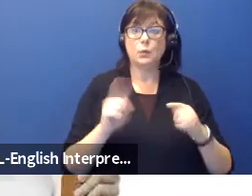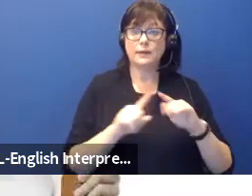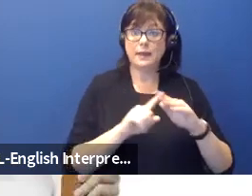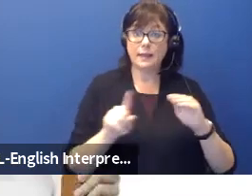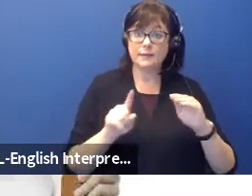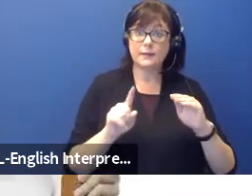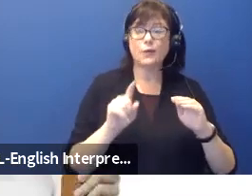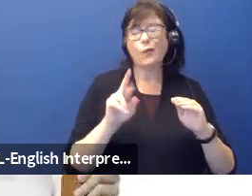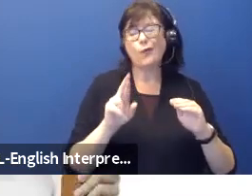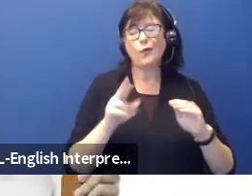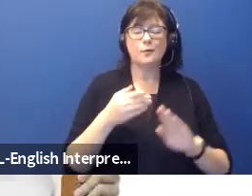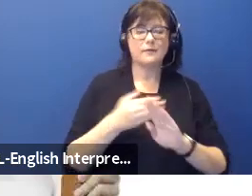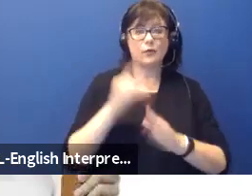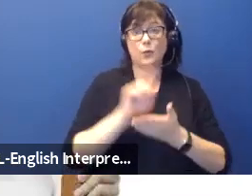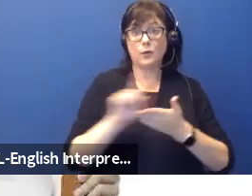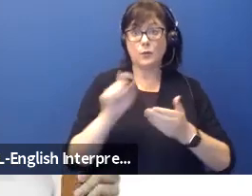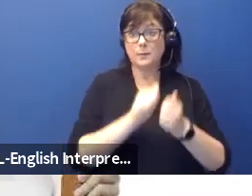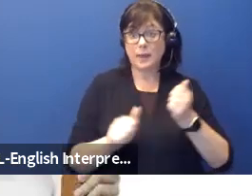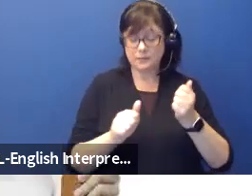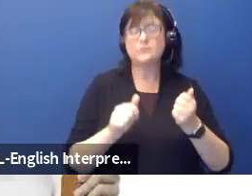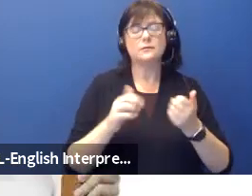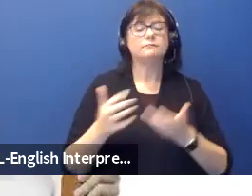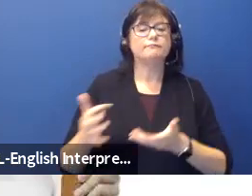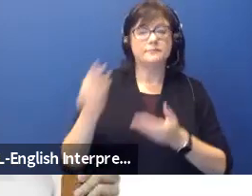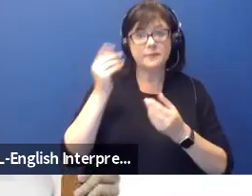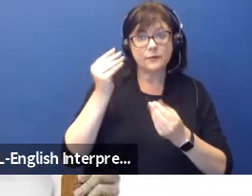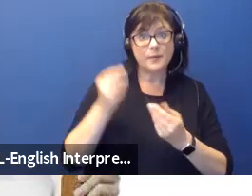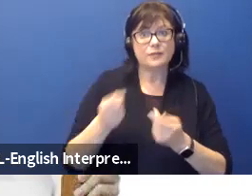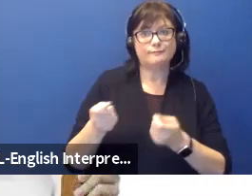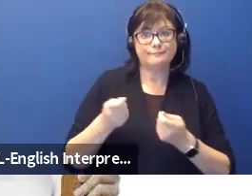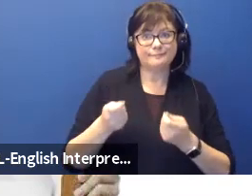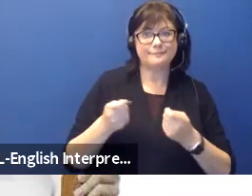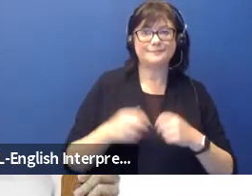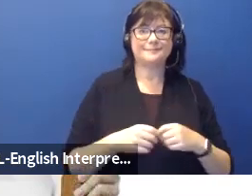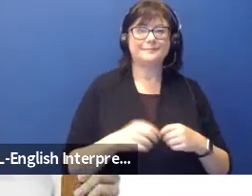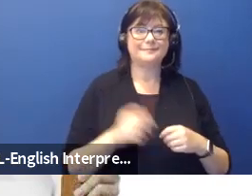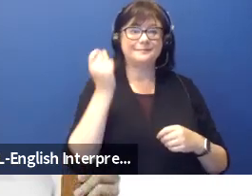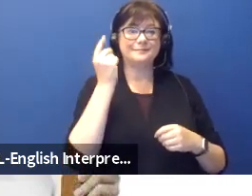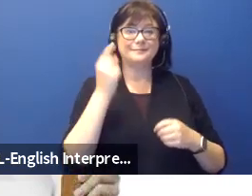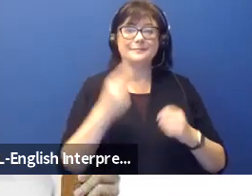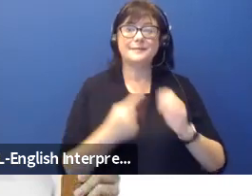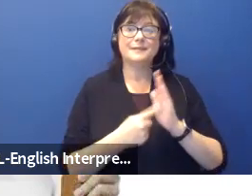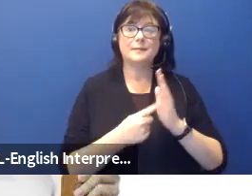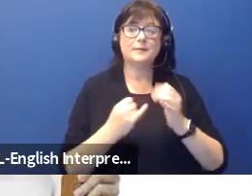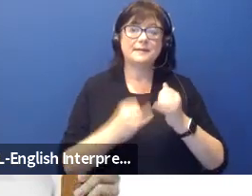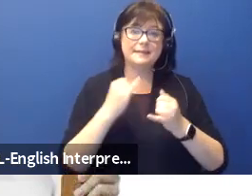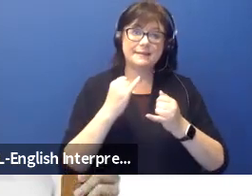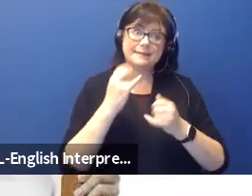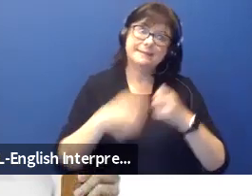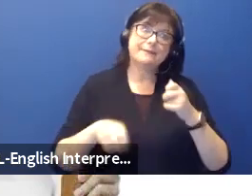leaving. Certainly is harder to get from the lost contact folks, that's for sure.